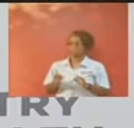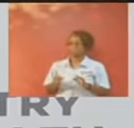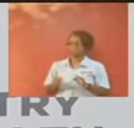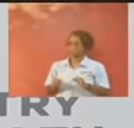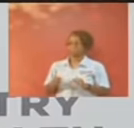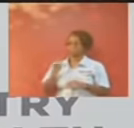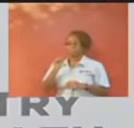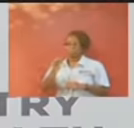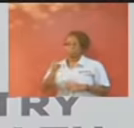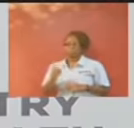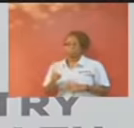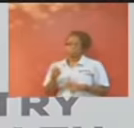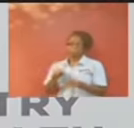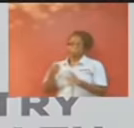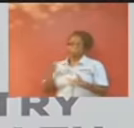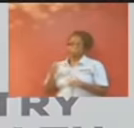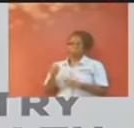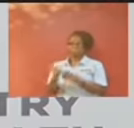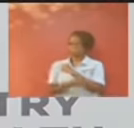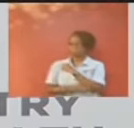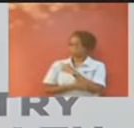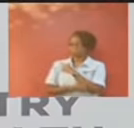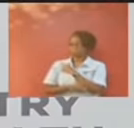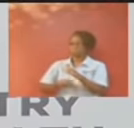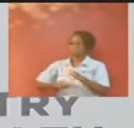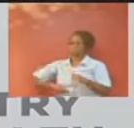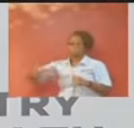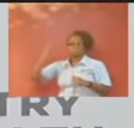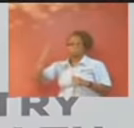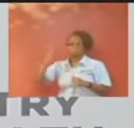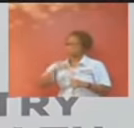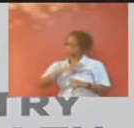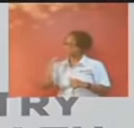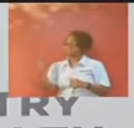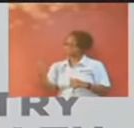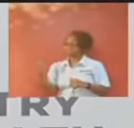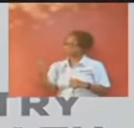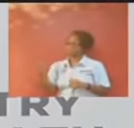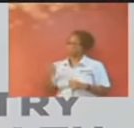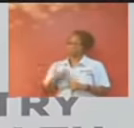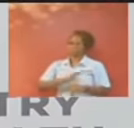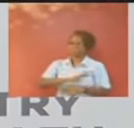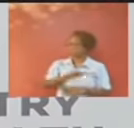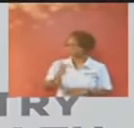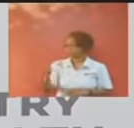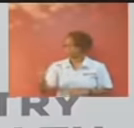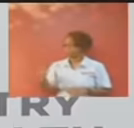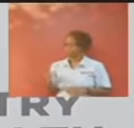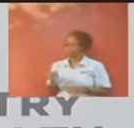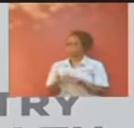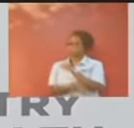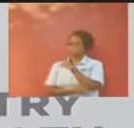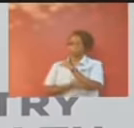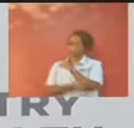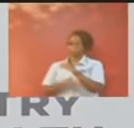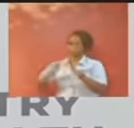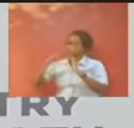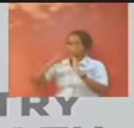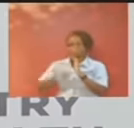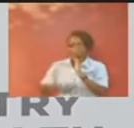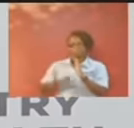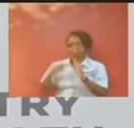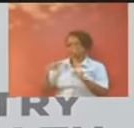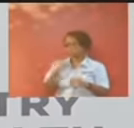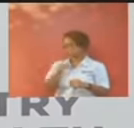countries. High-risk countries are, we assign them or we identify them on a weekly basis via the WHO's